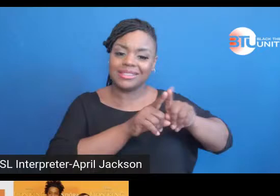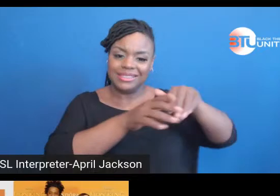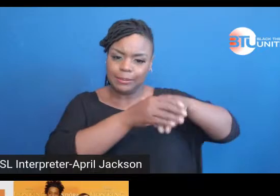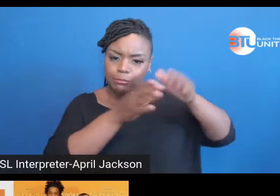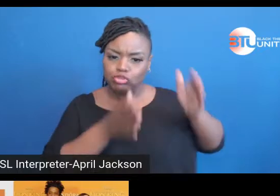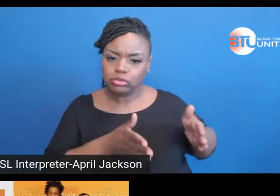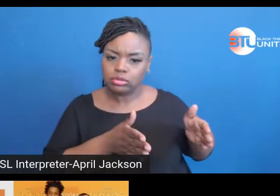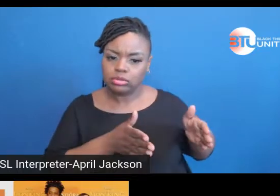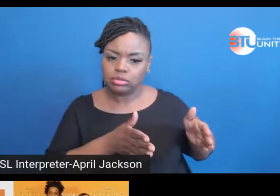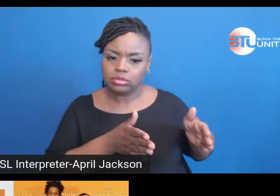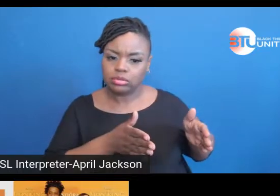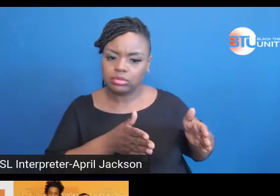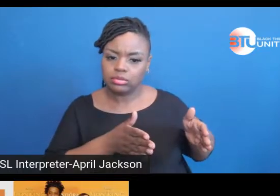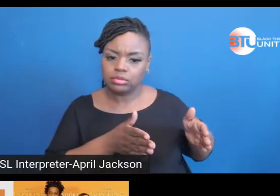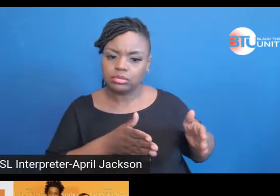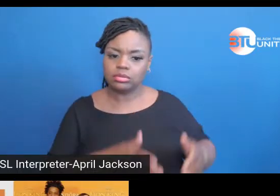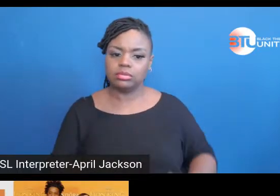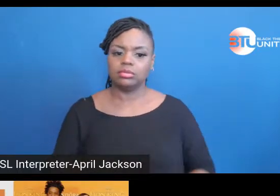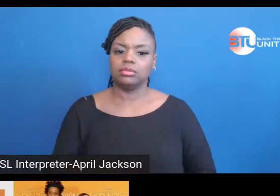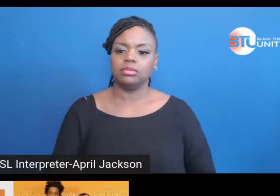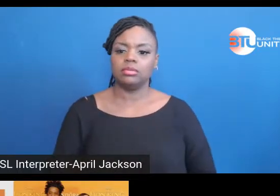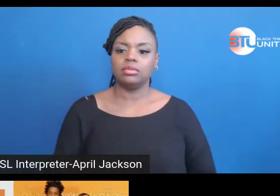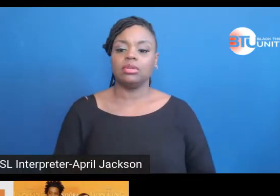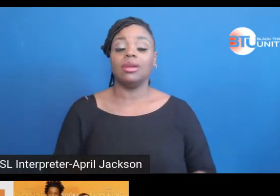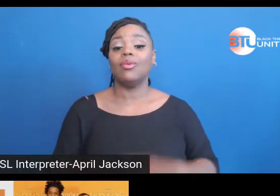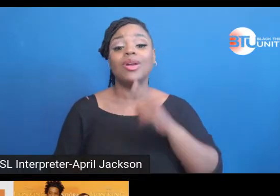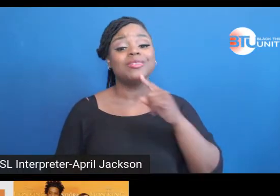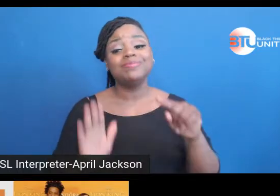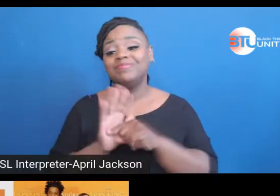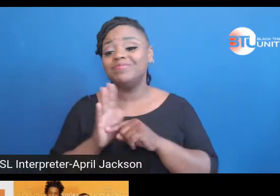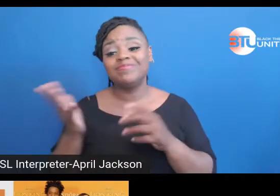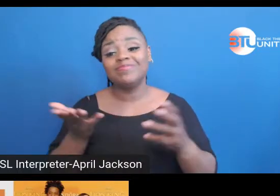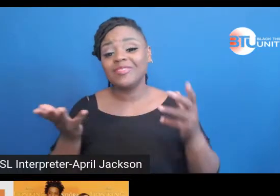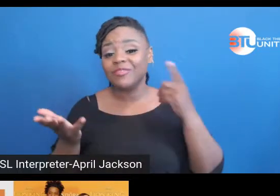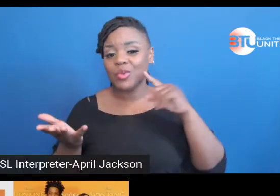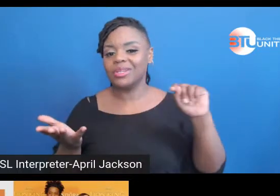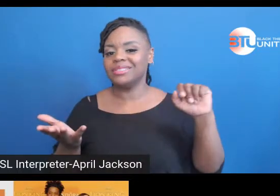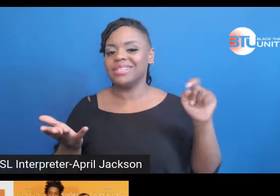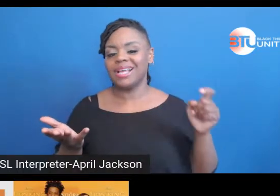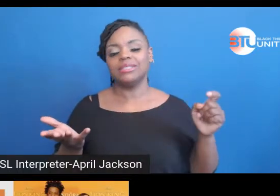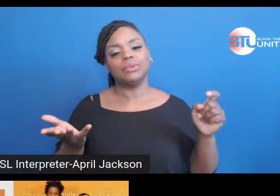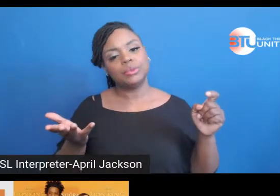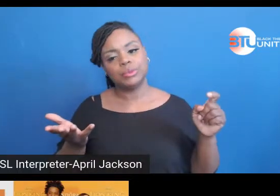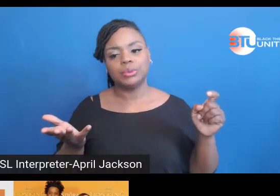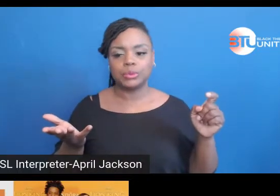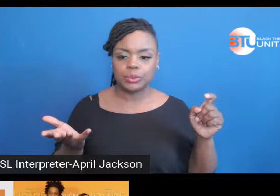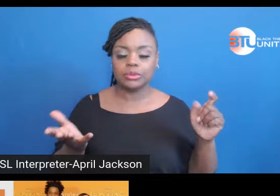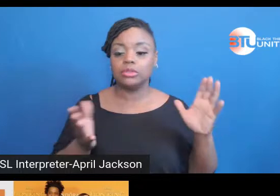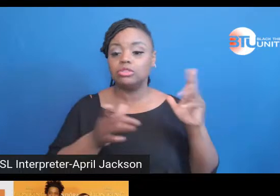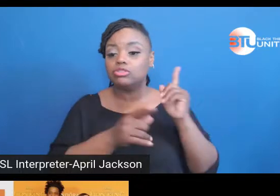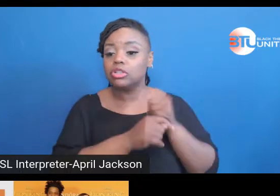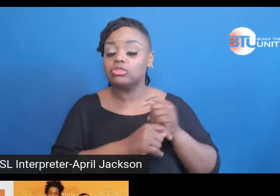And the downside being for tax purposes, a traditional corporation,